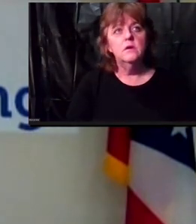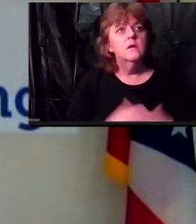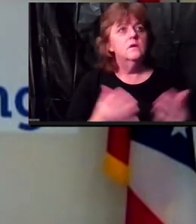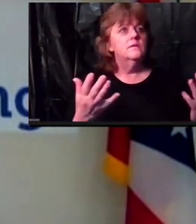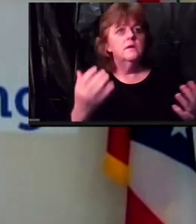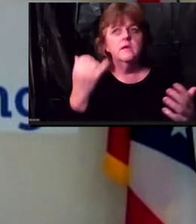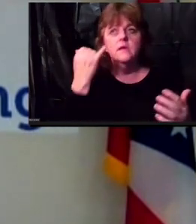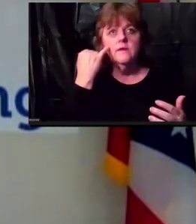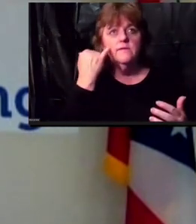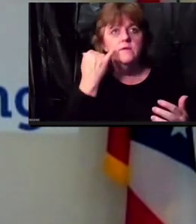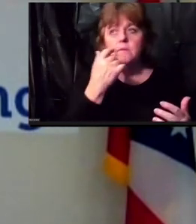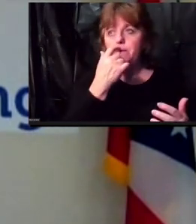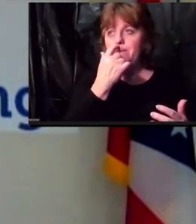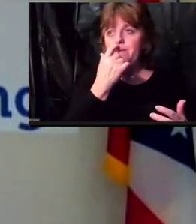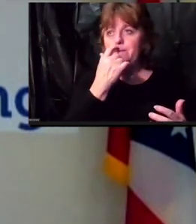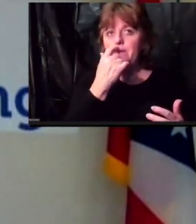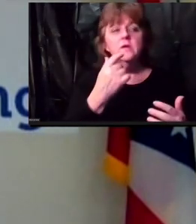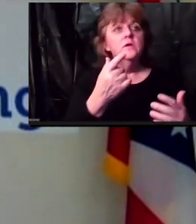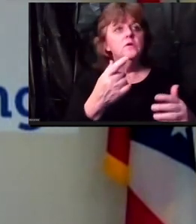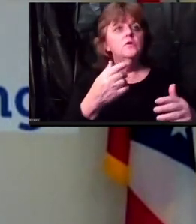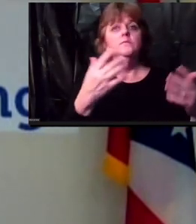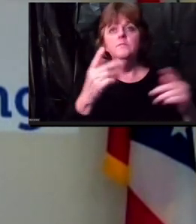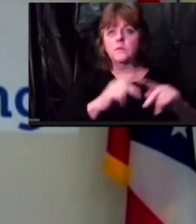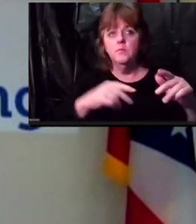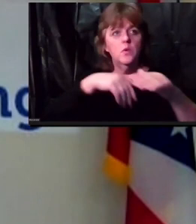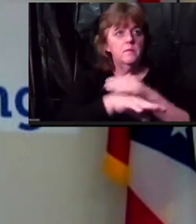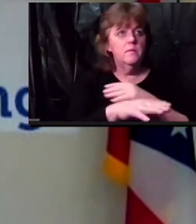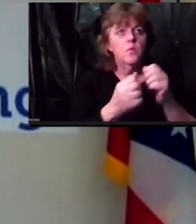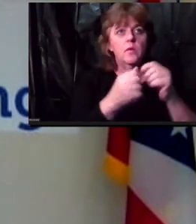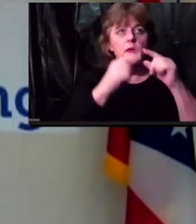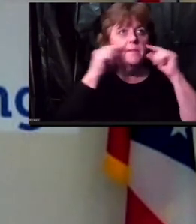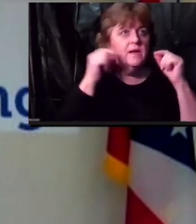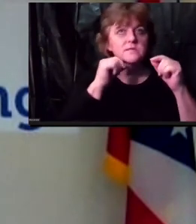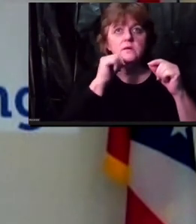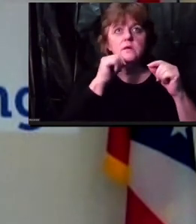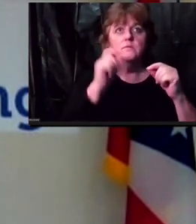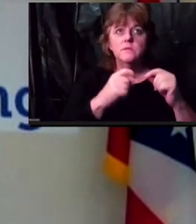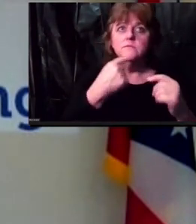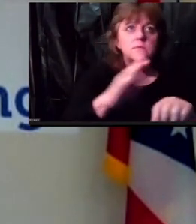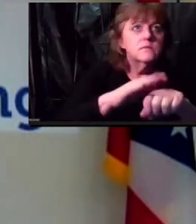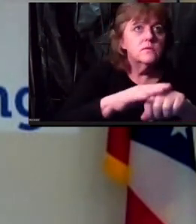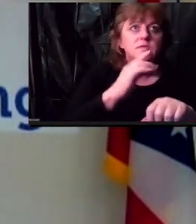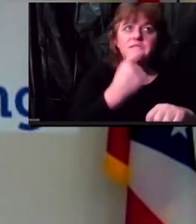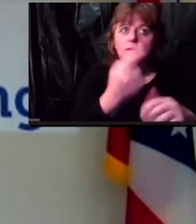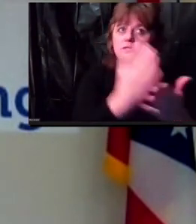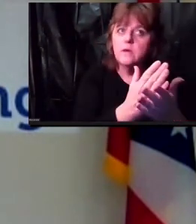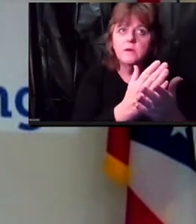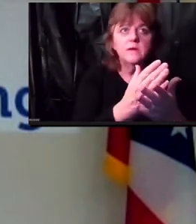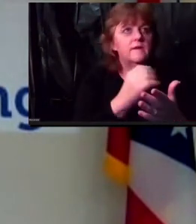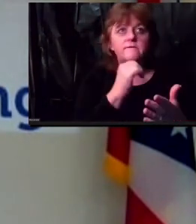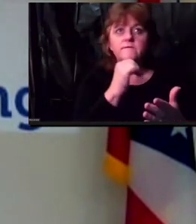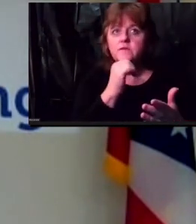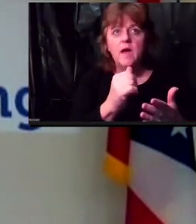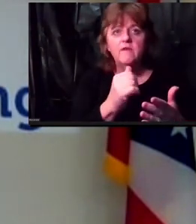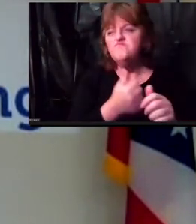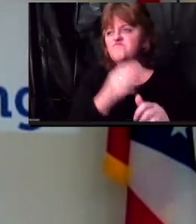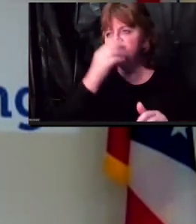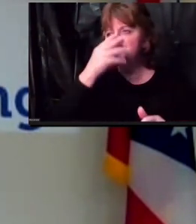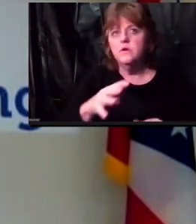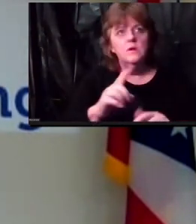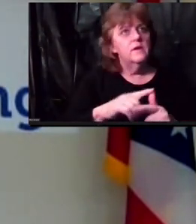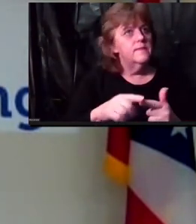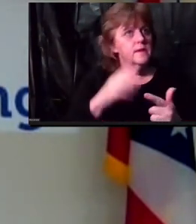or customers to wear masks will be responded to immediately. So this is the protocol. Council